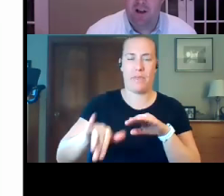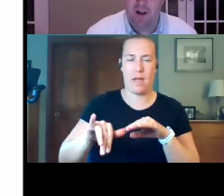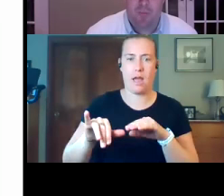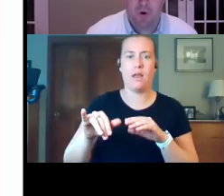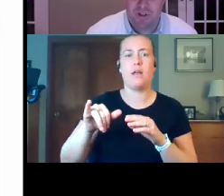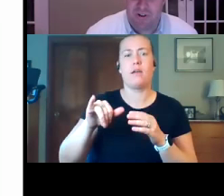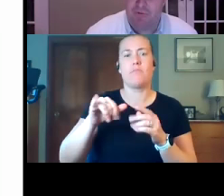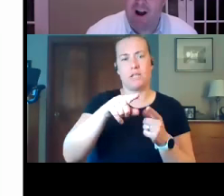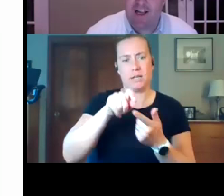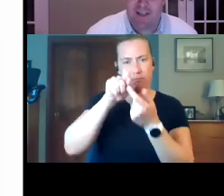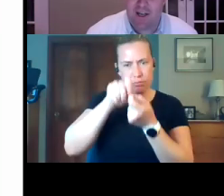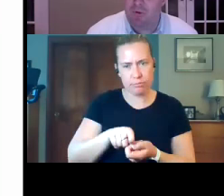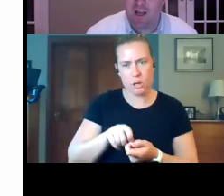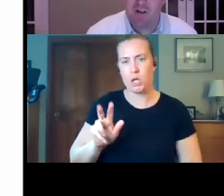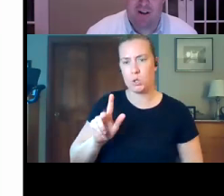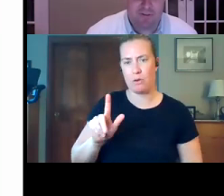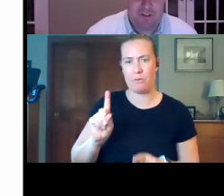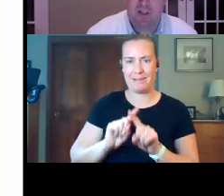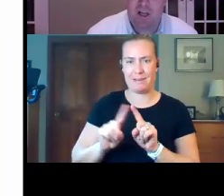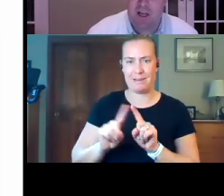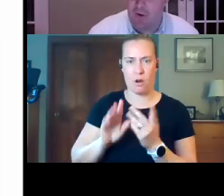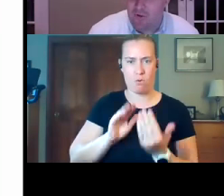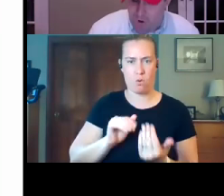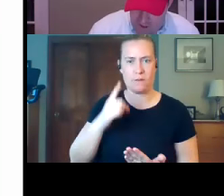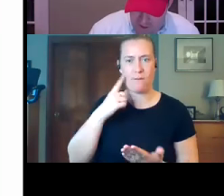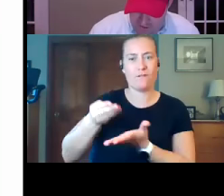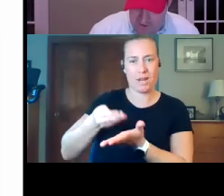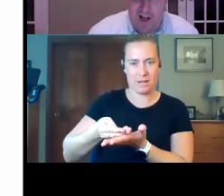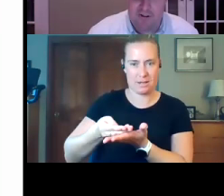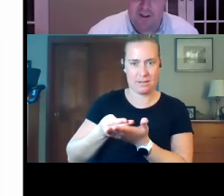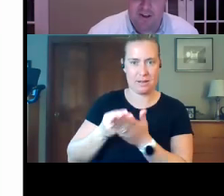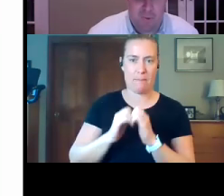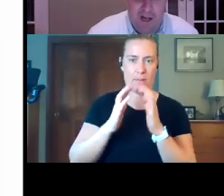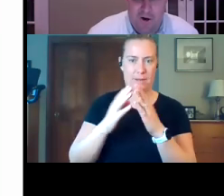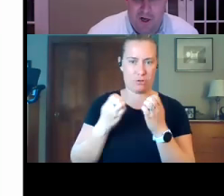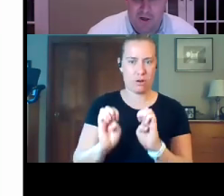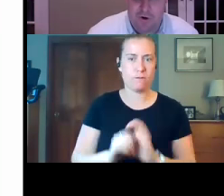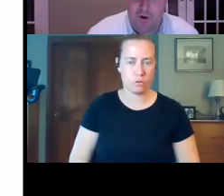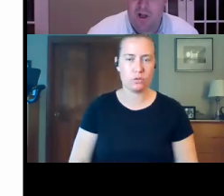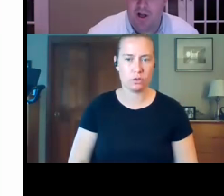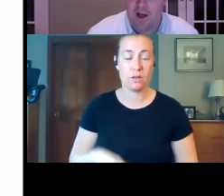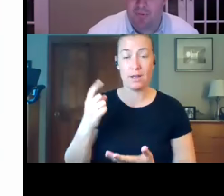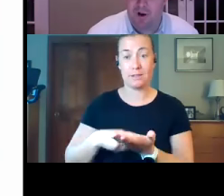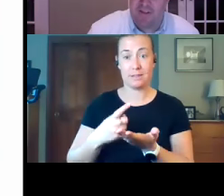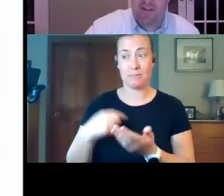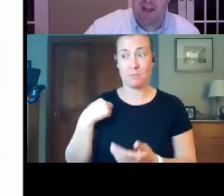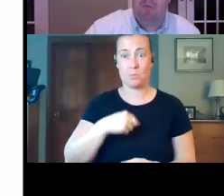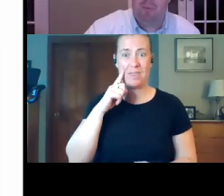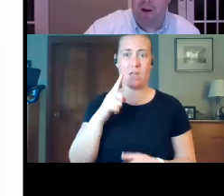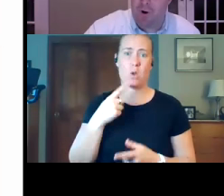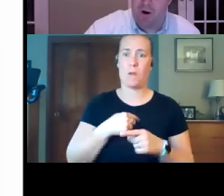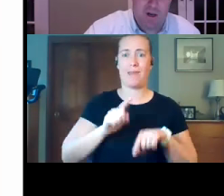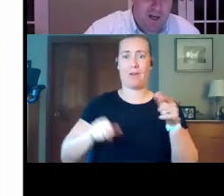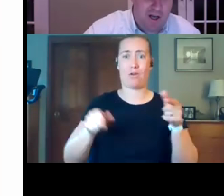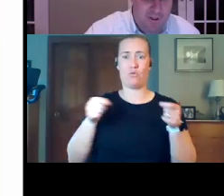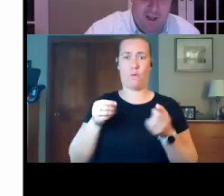different approaches to financing implementation efforts. I know that's one of the things that we often think is beyond our control, but I think that's a helpful